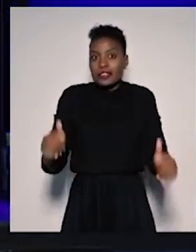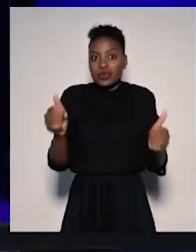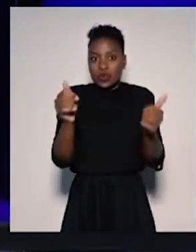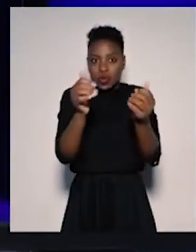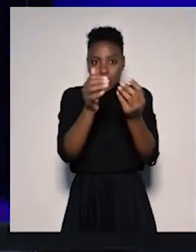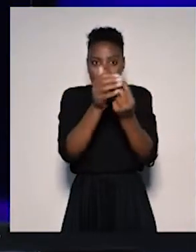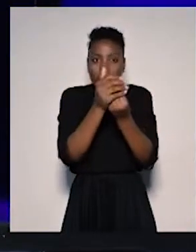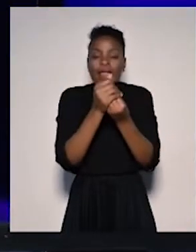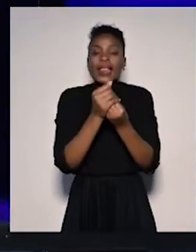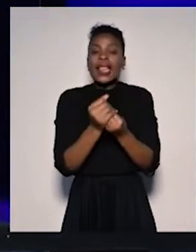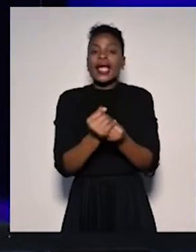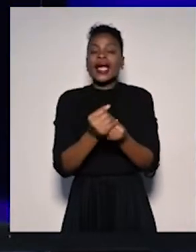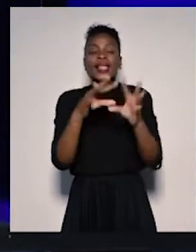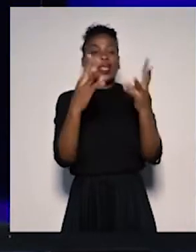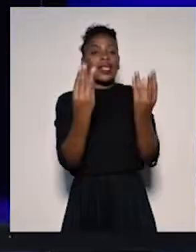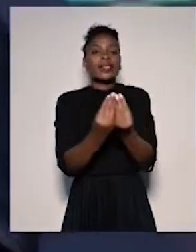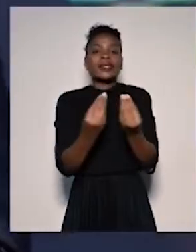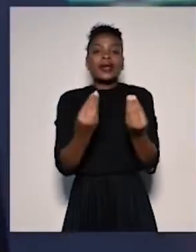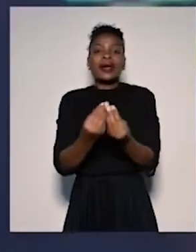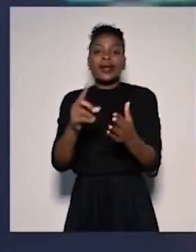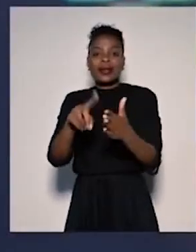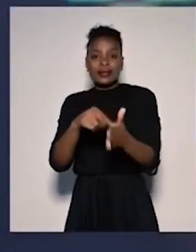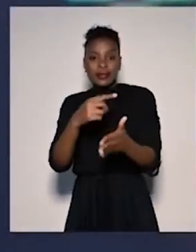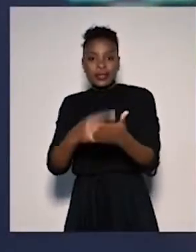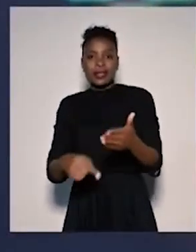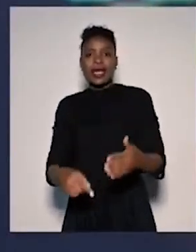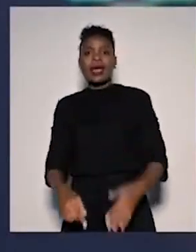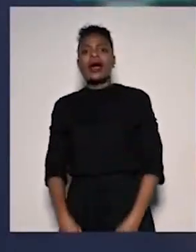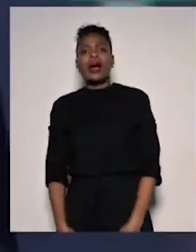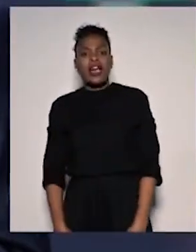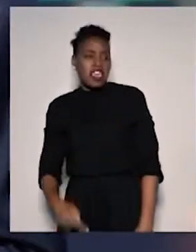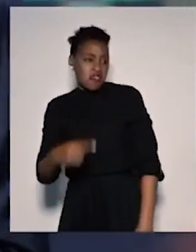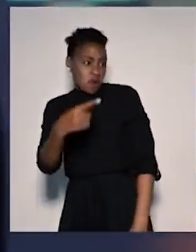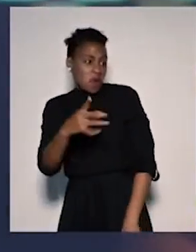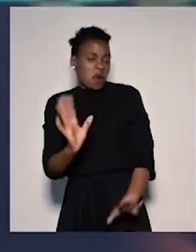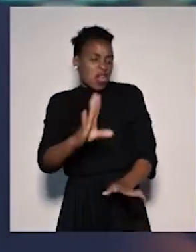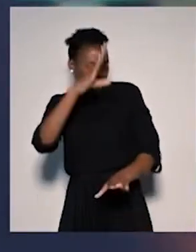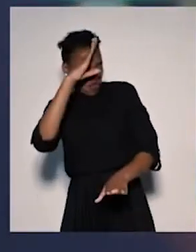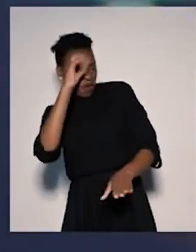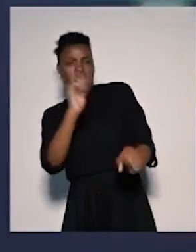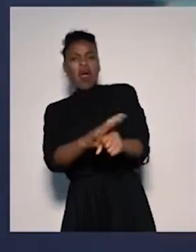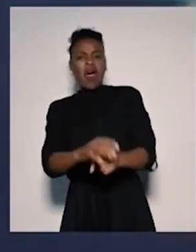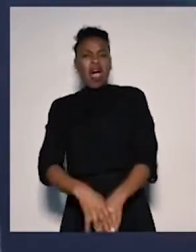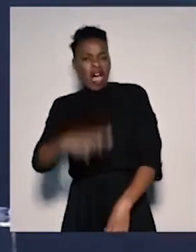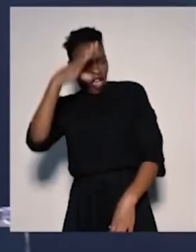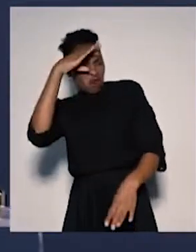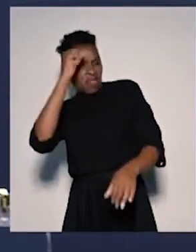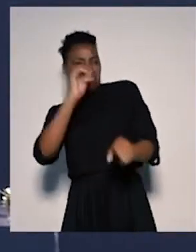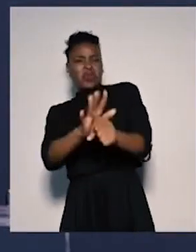You see? And then when things go wrong, the one cries out and says, you are not faithful. Faithful to what?